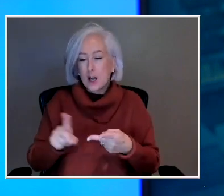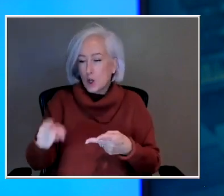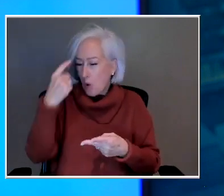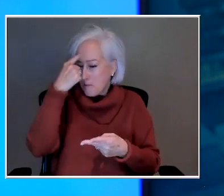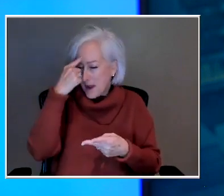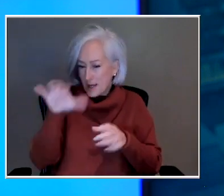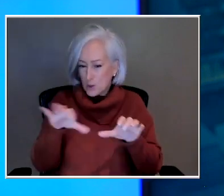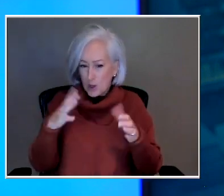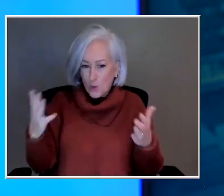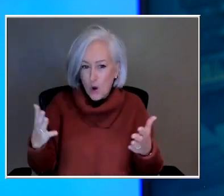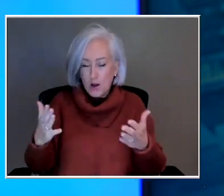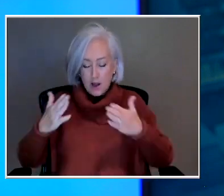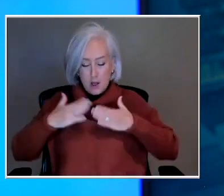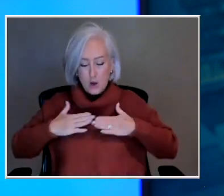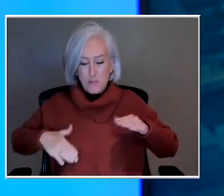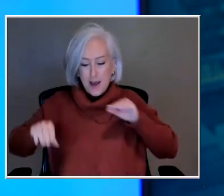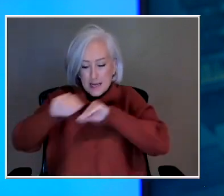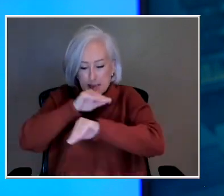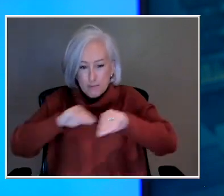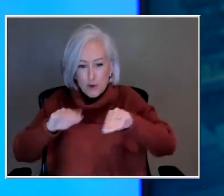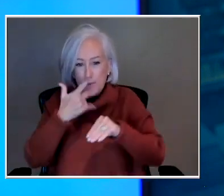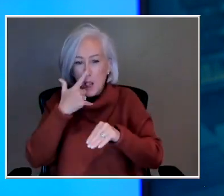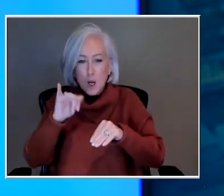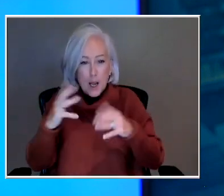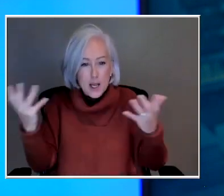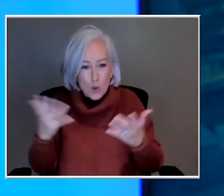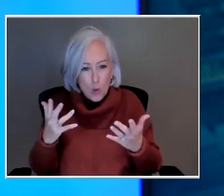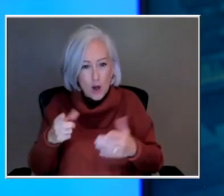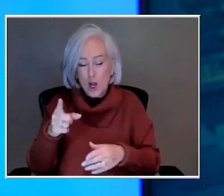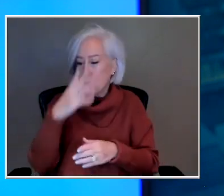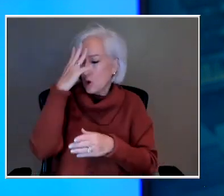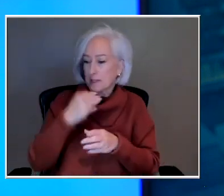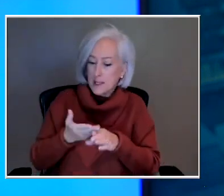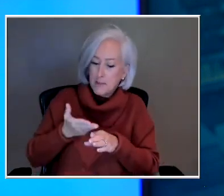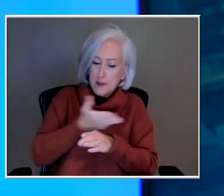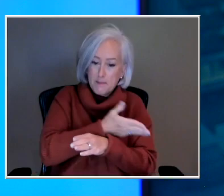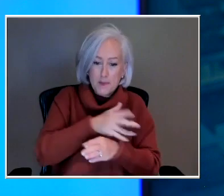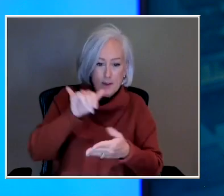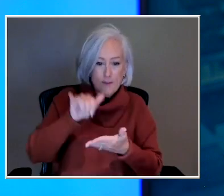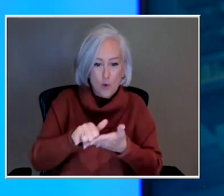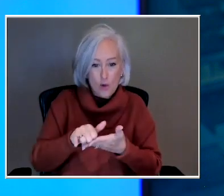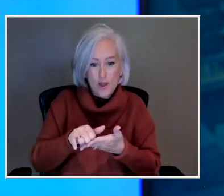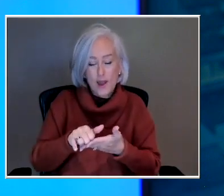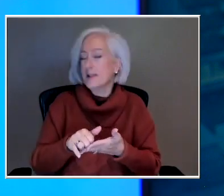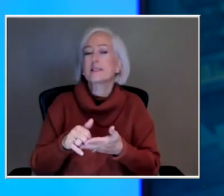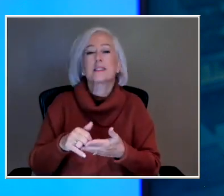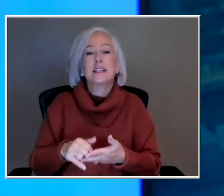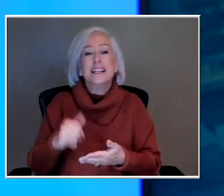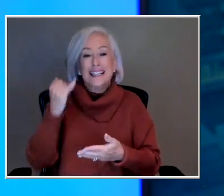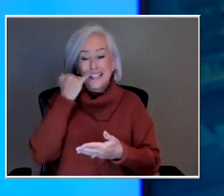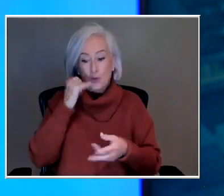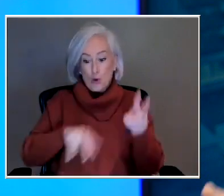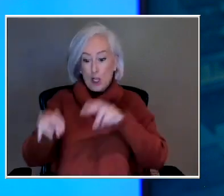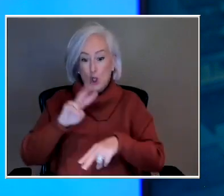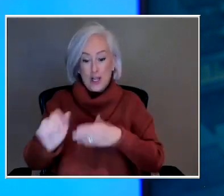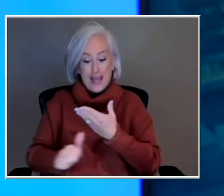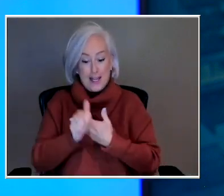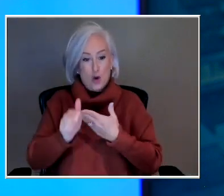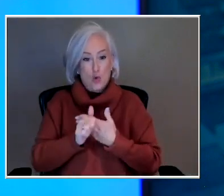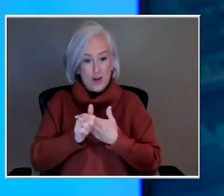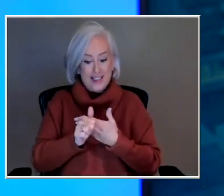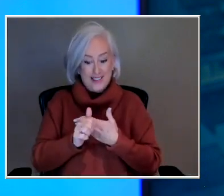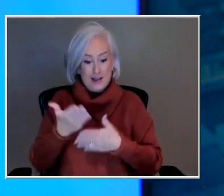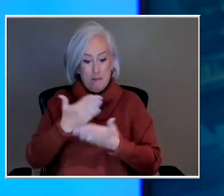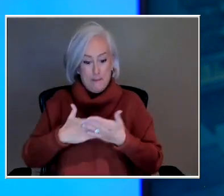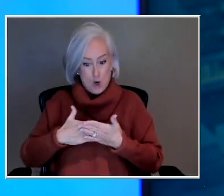What was your nutrition like? Were you sleeping before that? Because my goal is that if we address those risk factors that got you in there to begin with, then hopefully you're not going to have to come back and